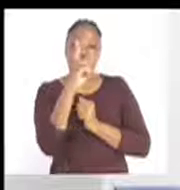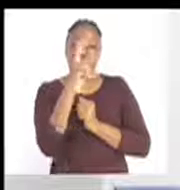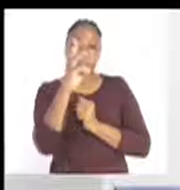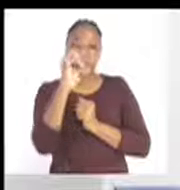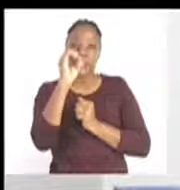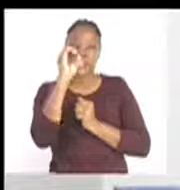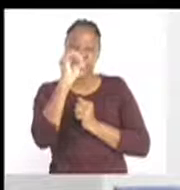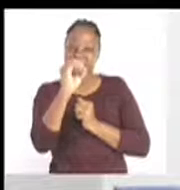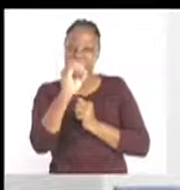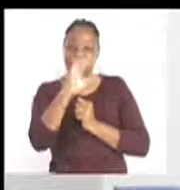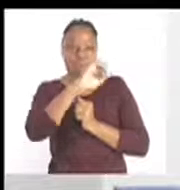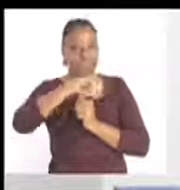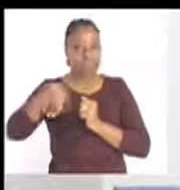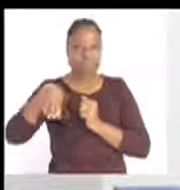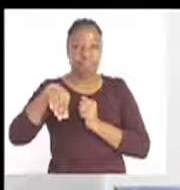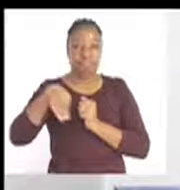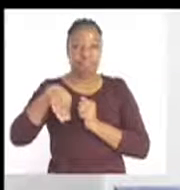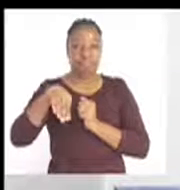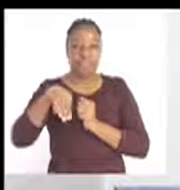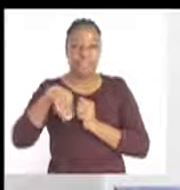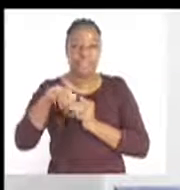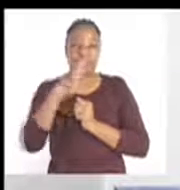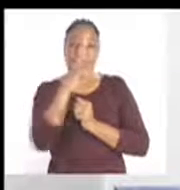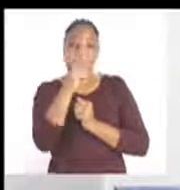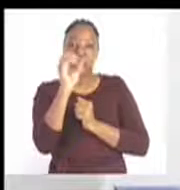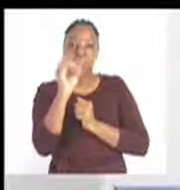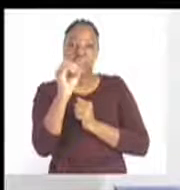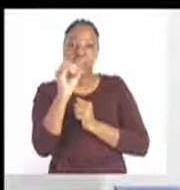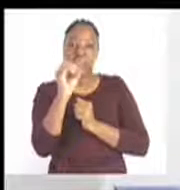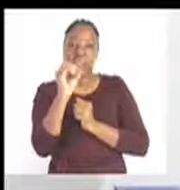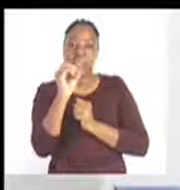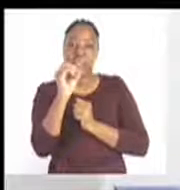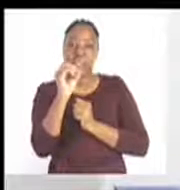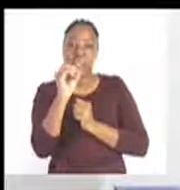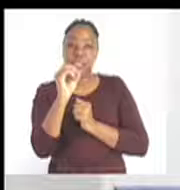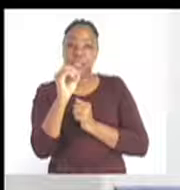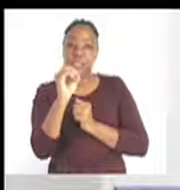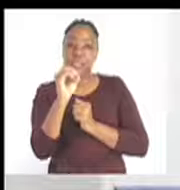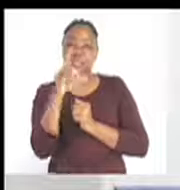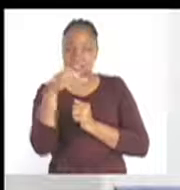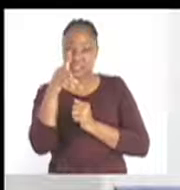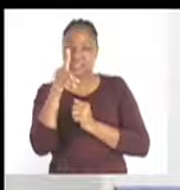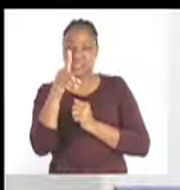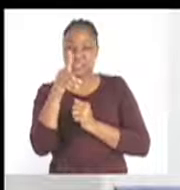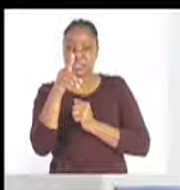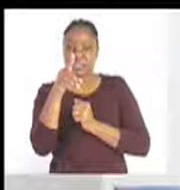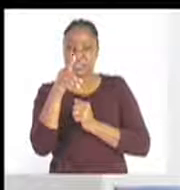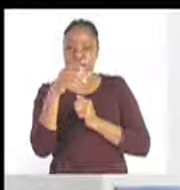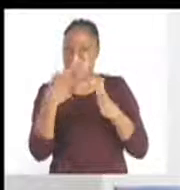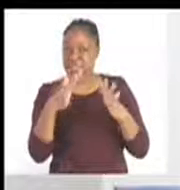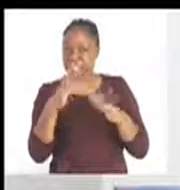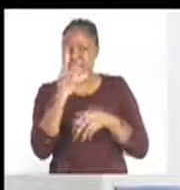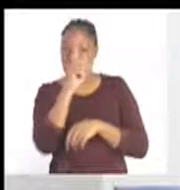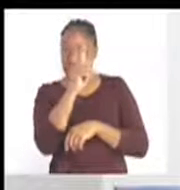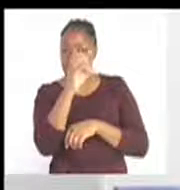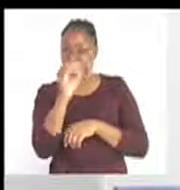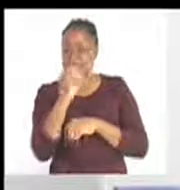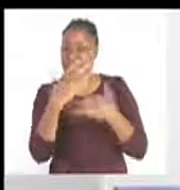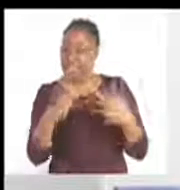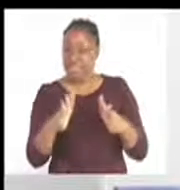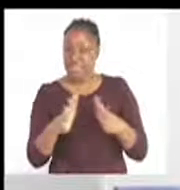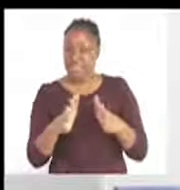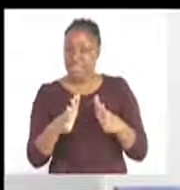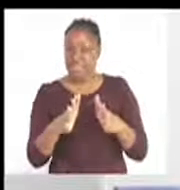just becomes 10. But is that correct? No. Is it 10 horses? Is it 10